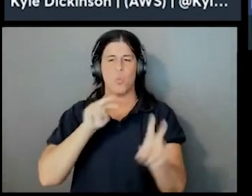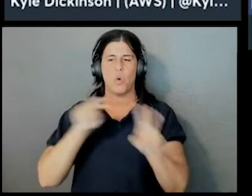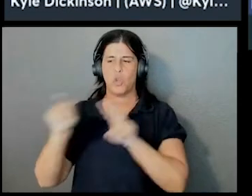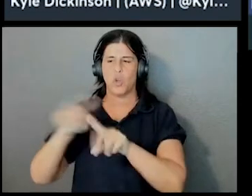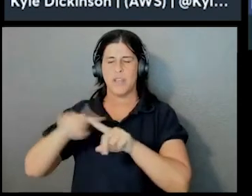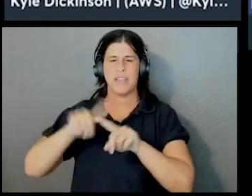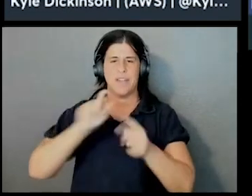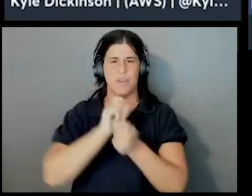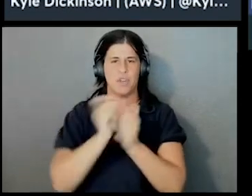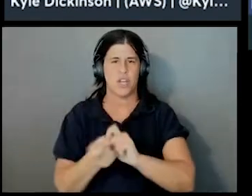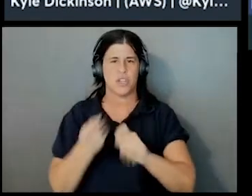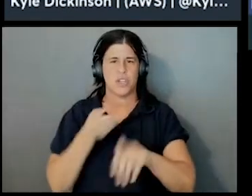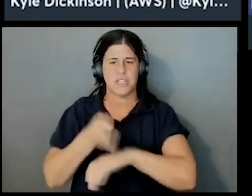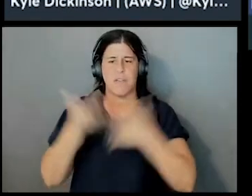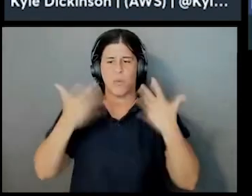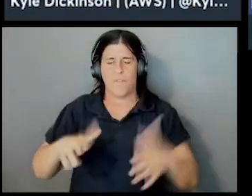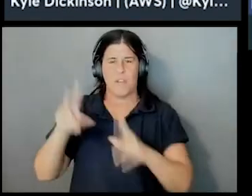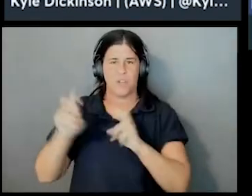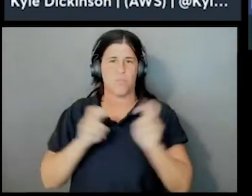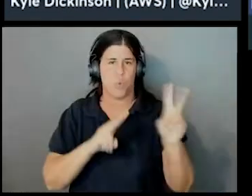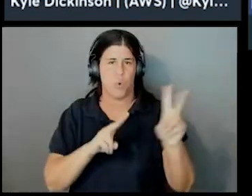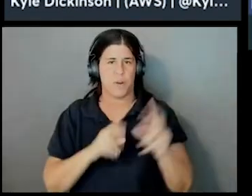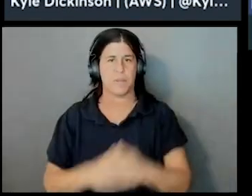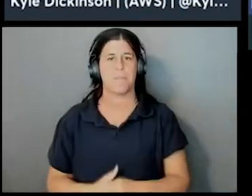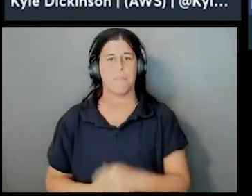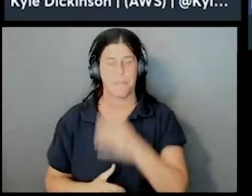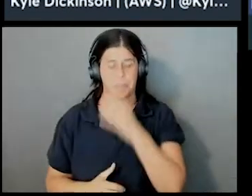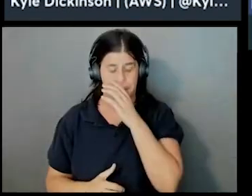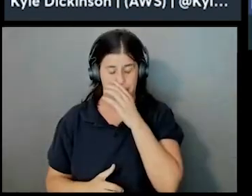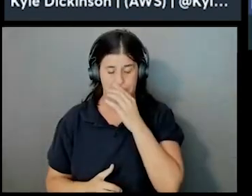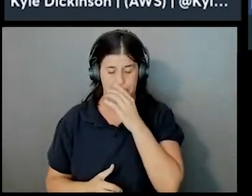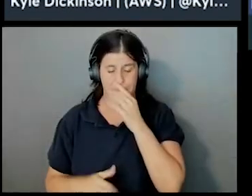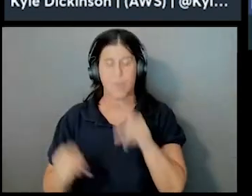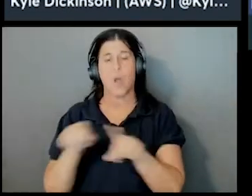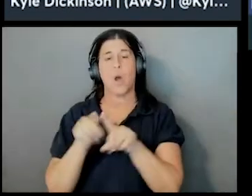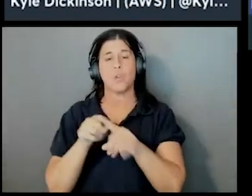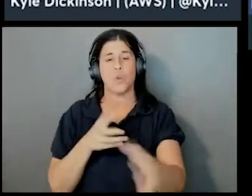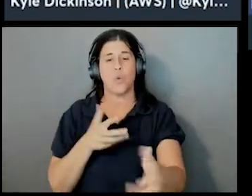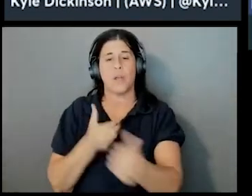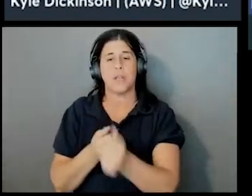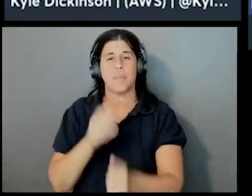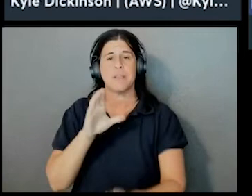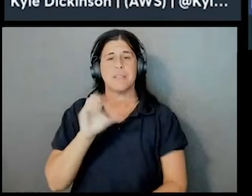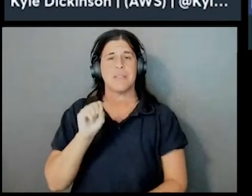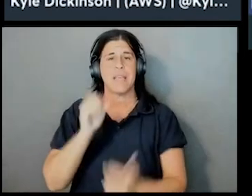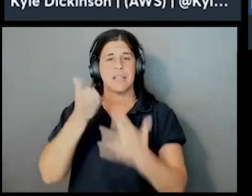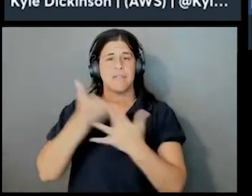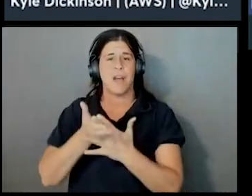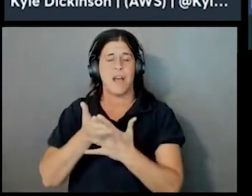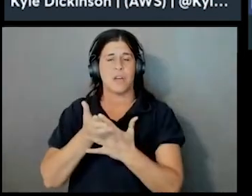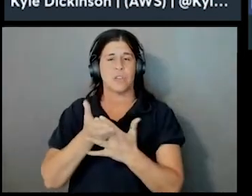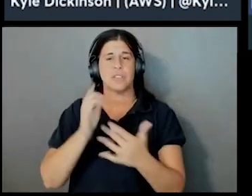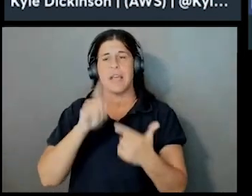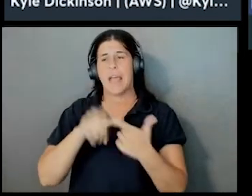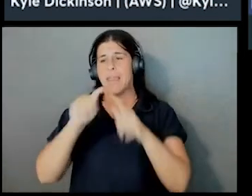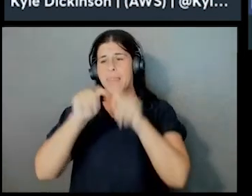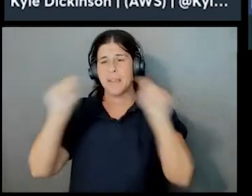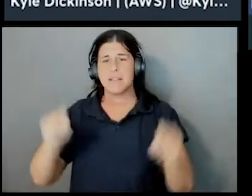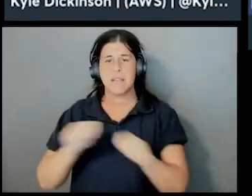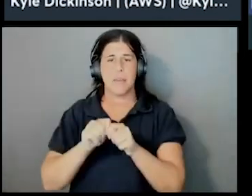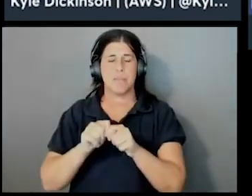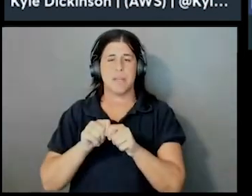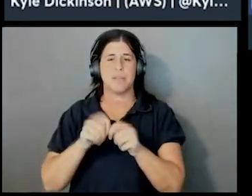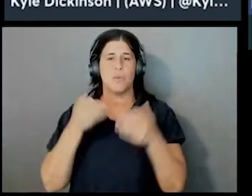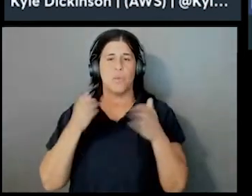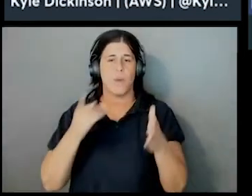after we've done porting. Also, it updates the CS proj files and just the template versions so that it's compatible